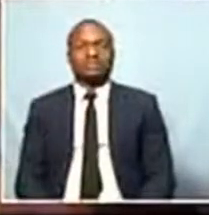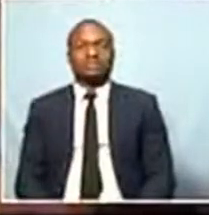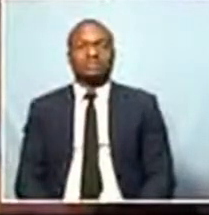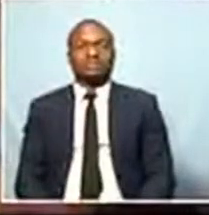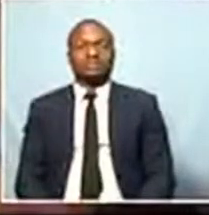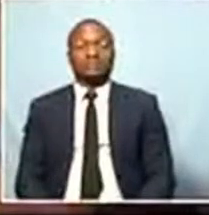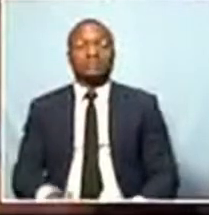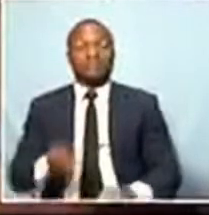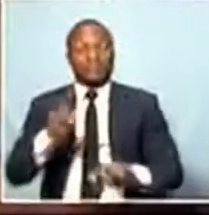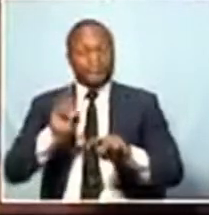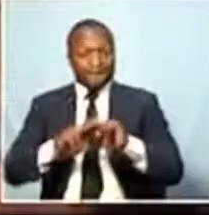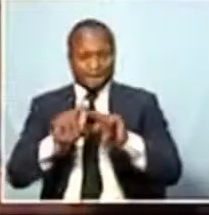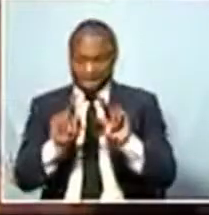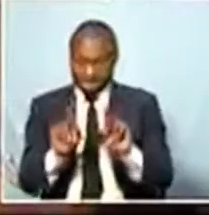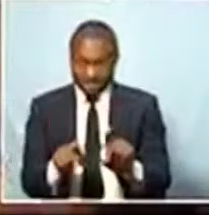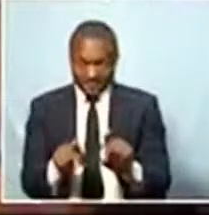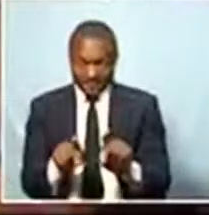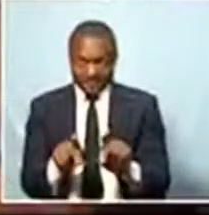Chair,